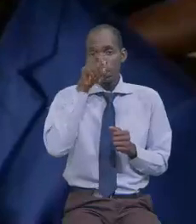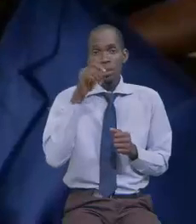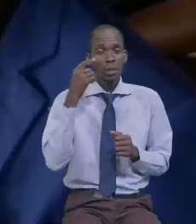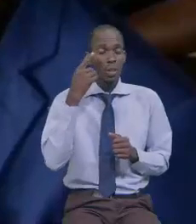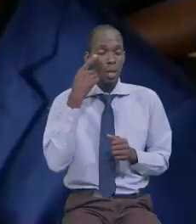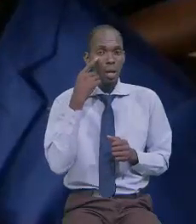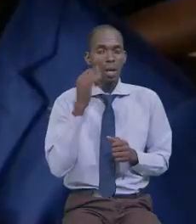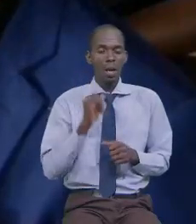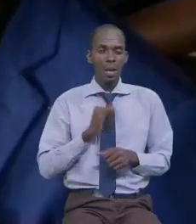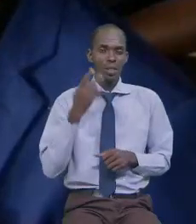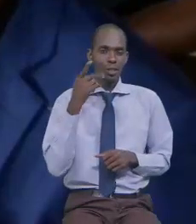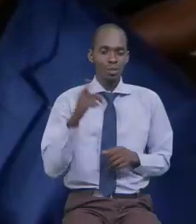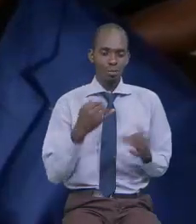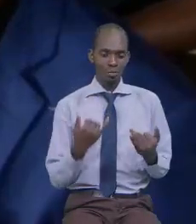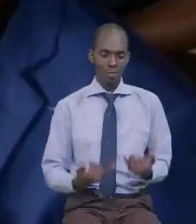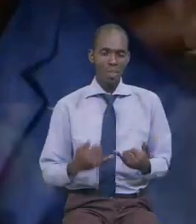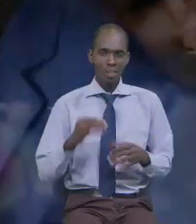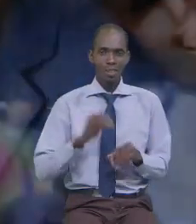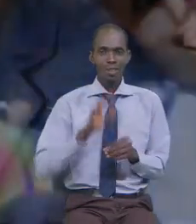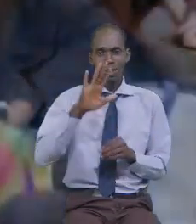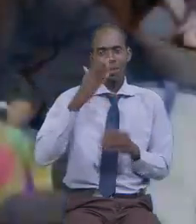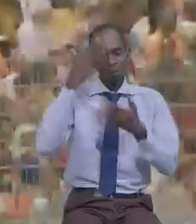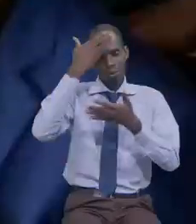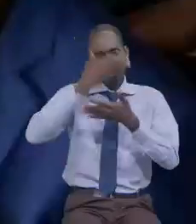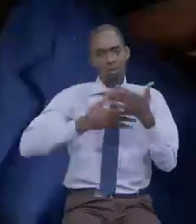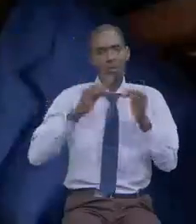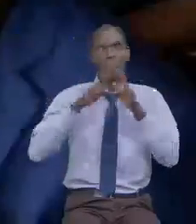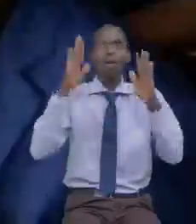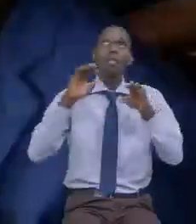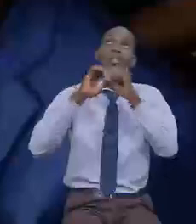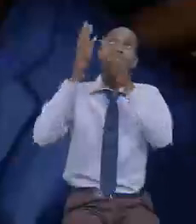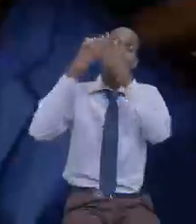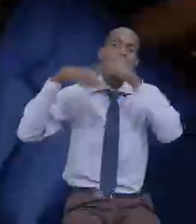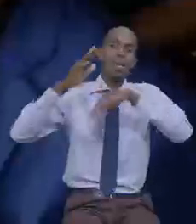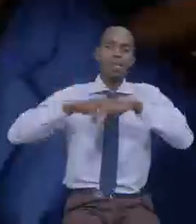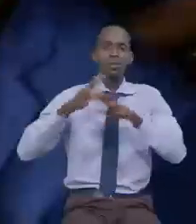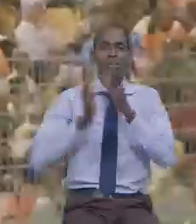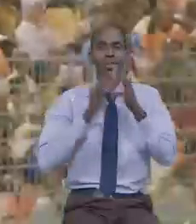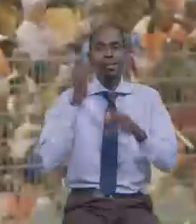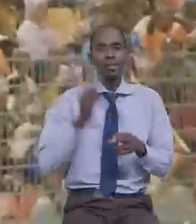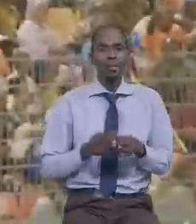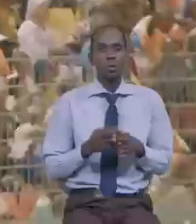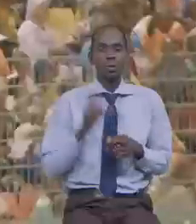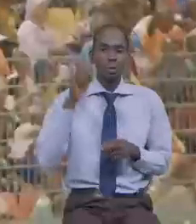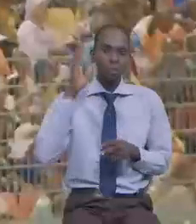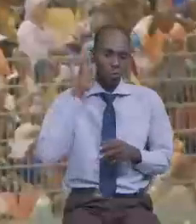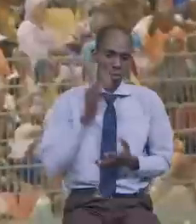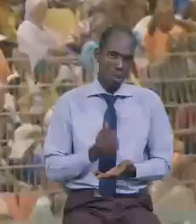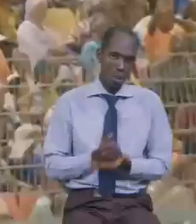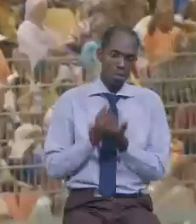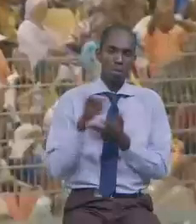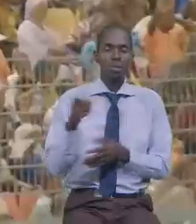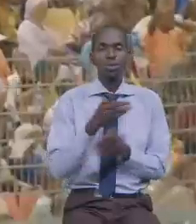already in front of your mansion in heaven. He will carry you. He will carry